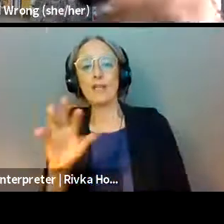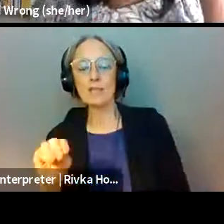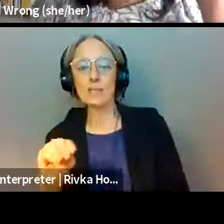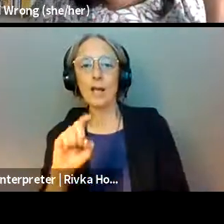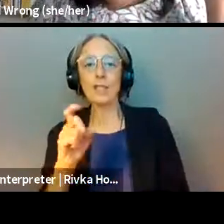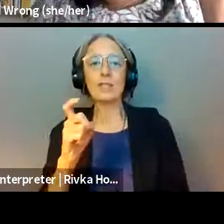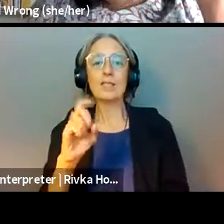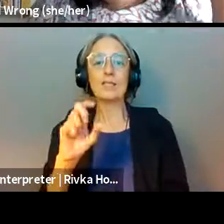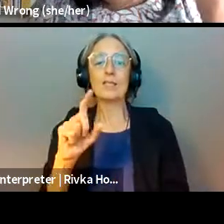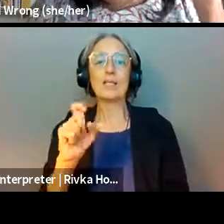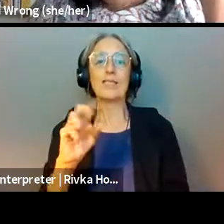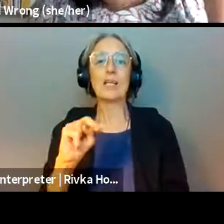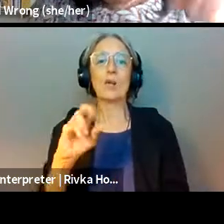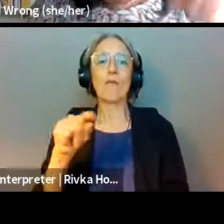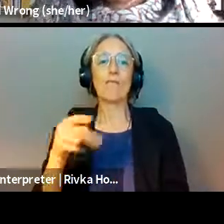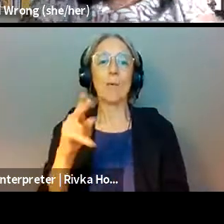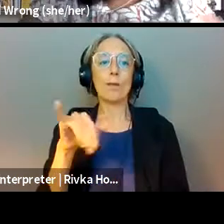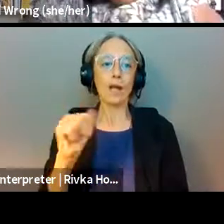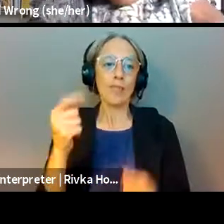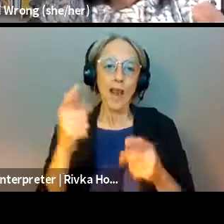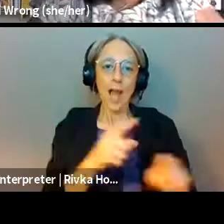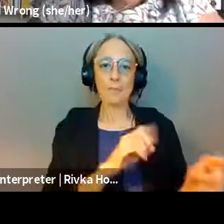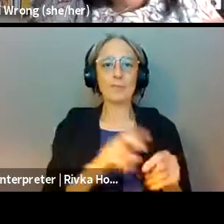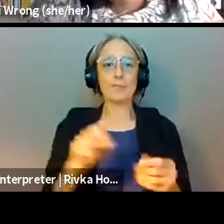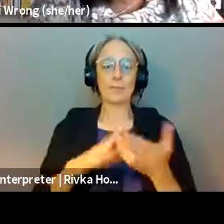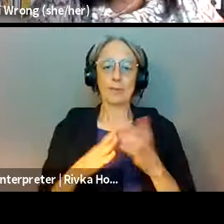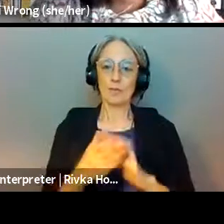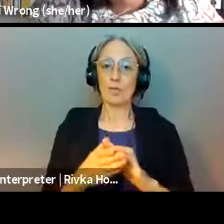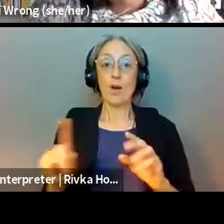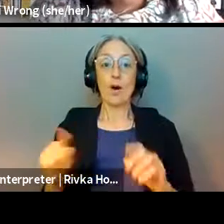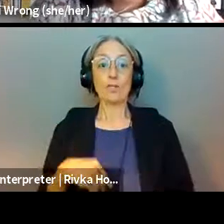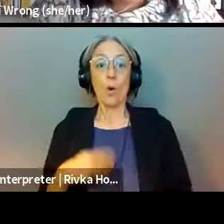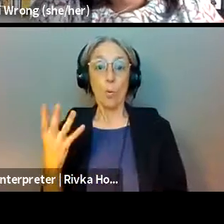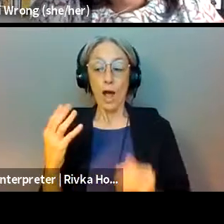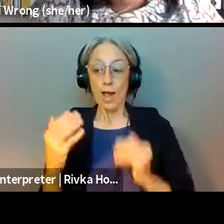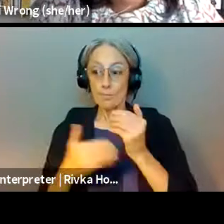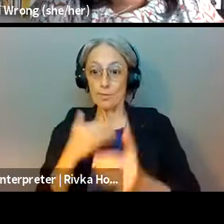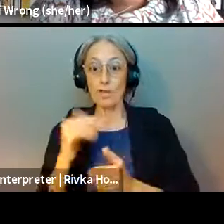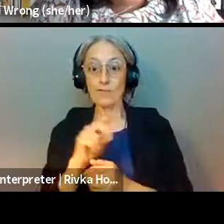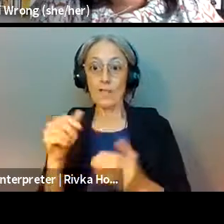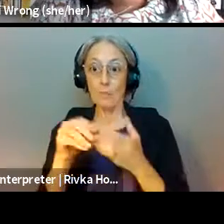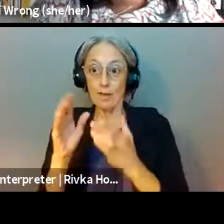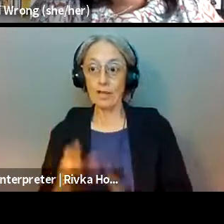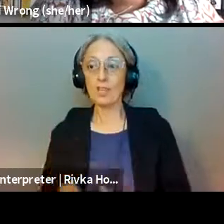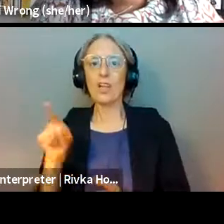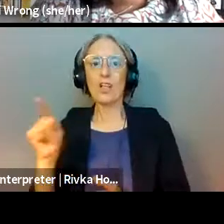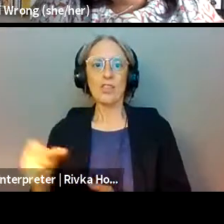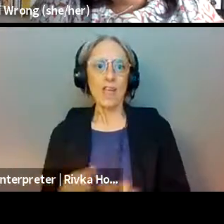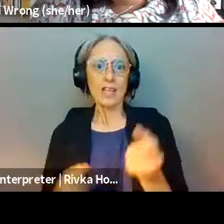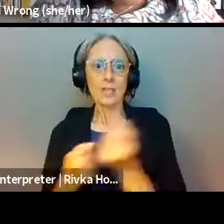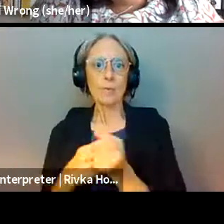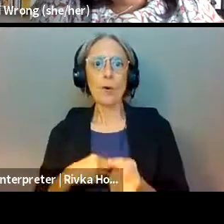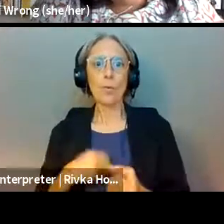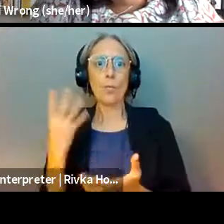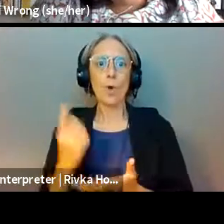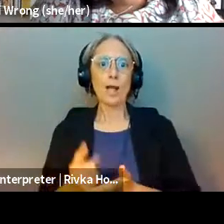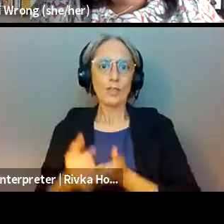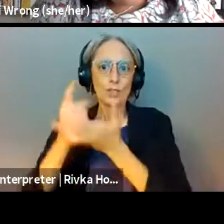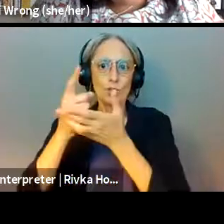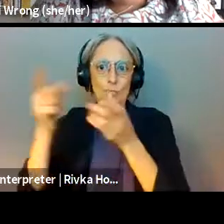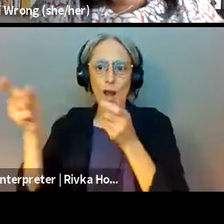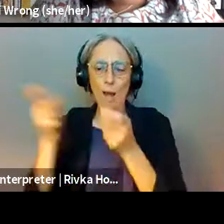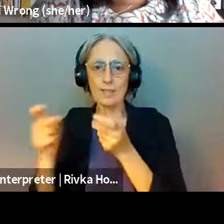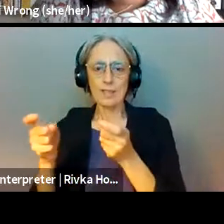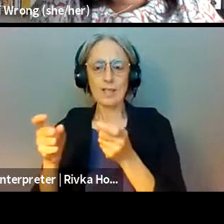the disability community and how even white progressive disabled leaders uphold and benefit from white supremacy. So I